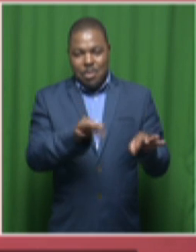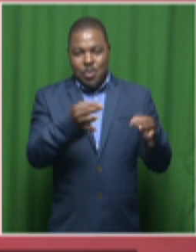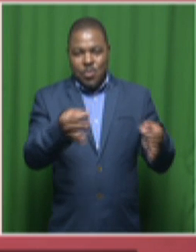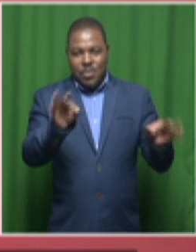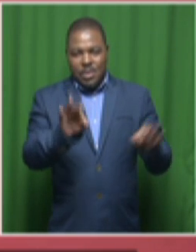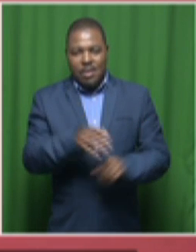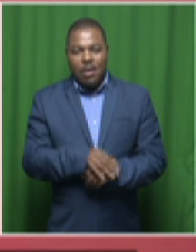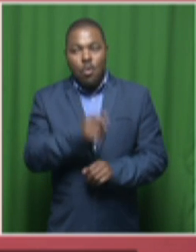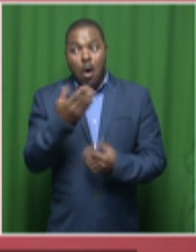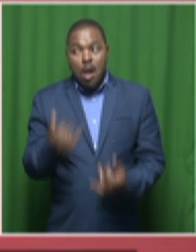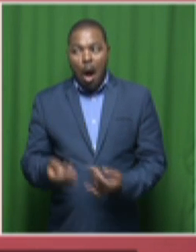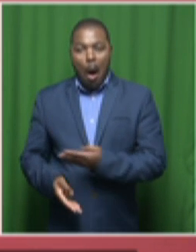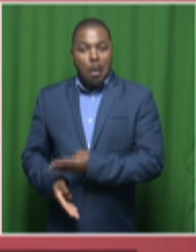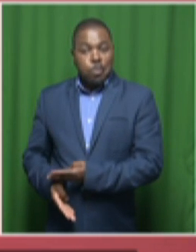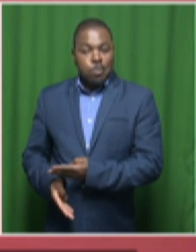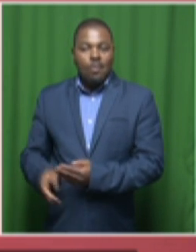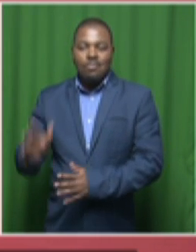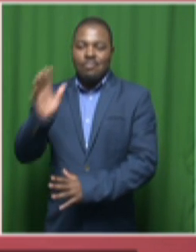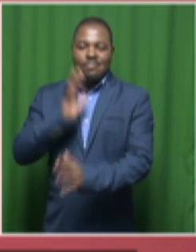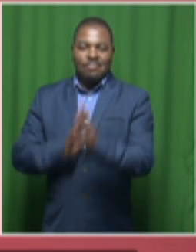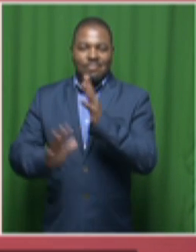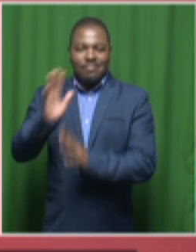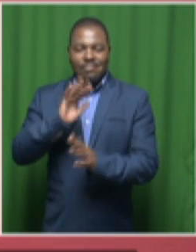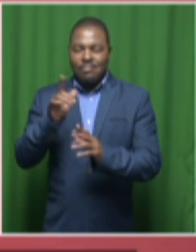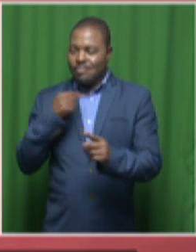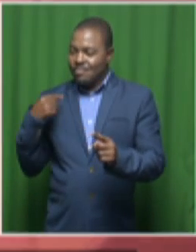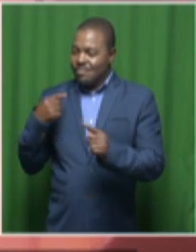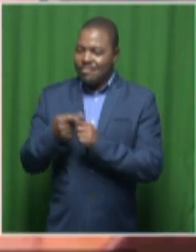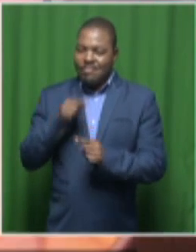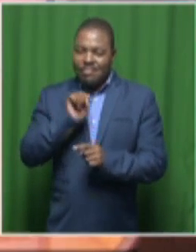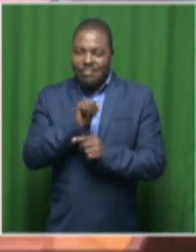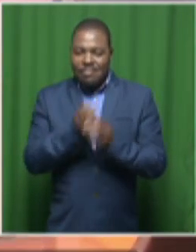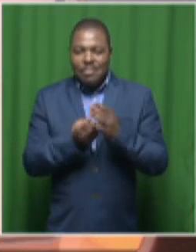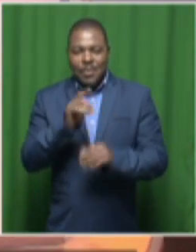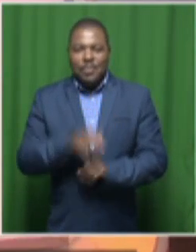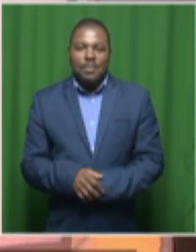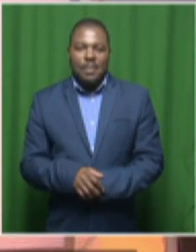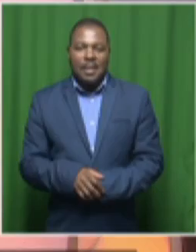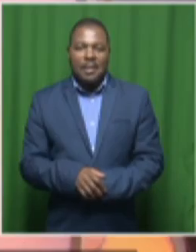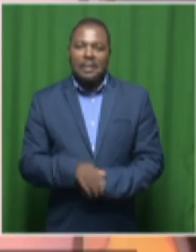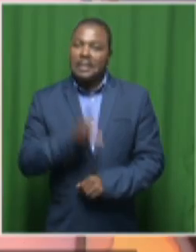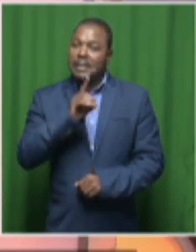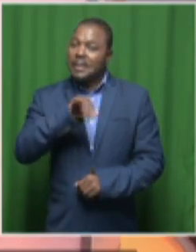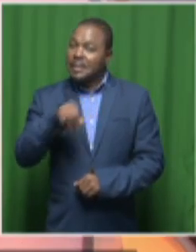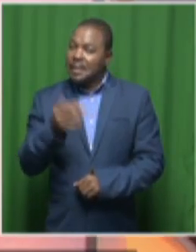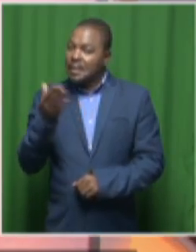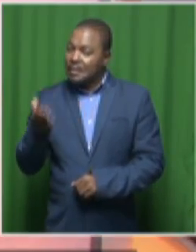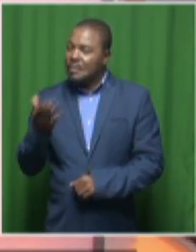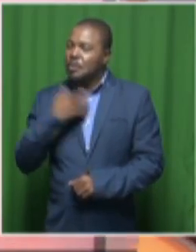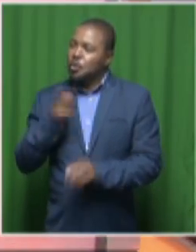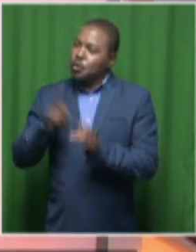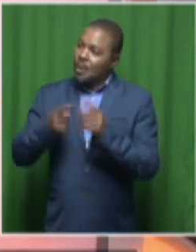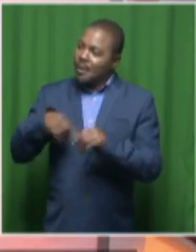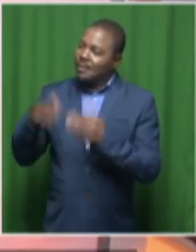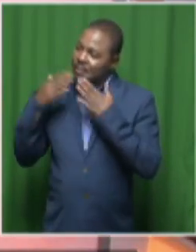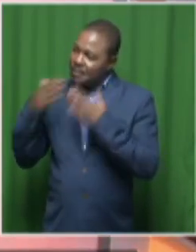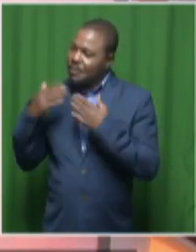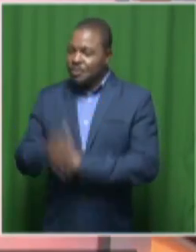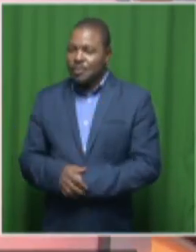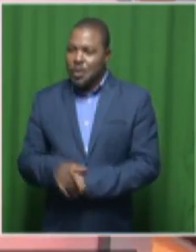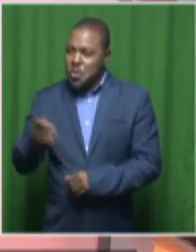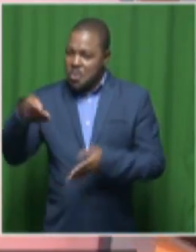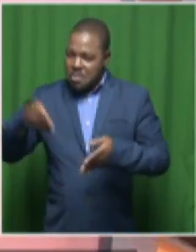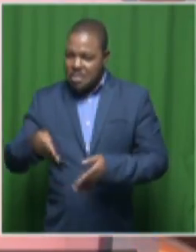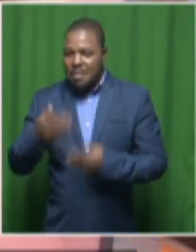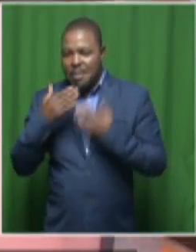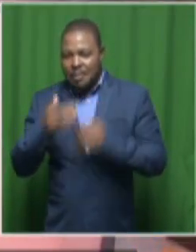now in studio to tell us more about his latest offering. Jazziq, very good morning, man. Thank you so much for joining us. Good morning. Good morning to you guys. Good to have you.